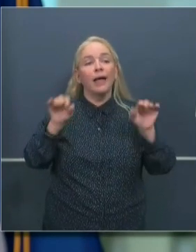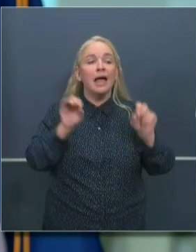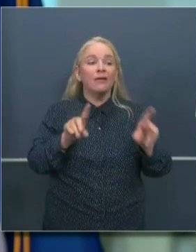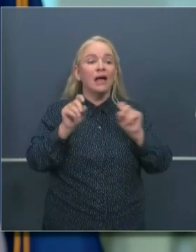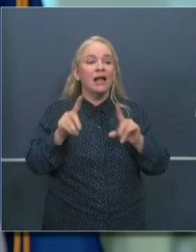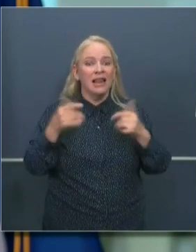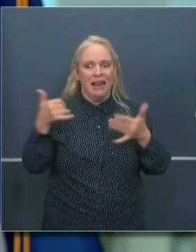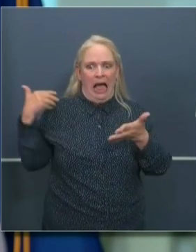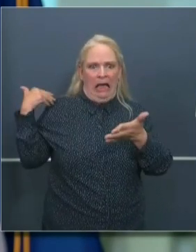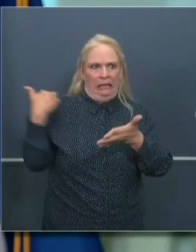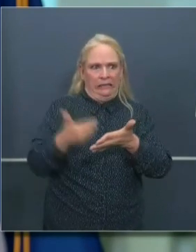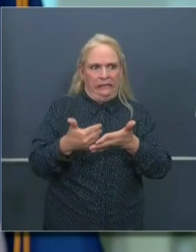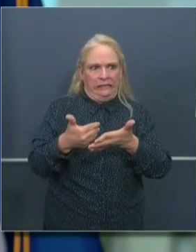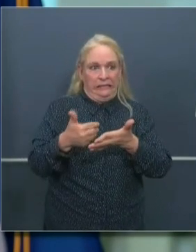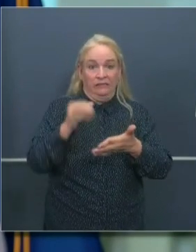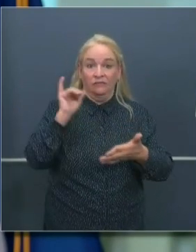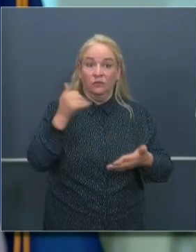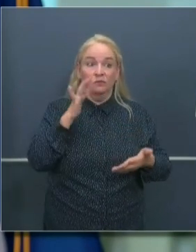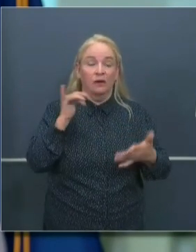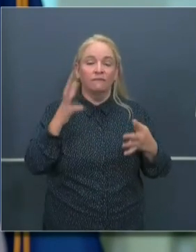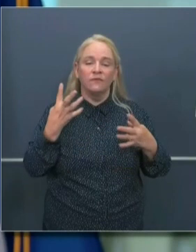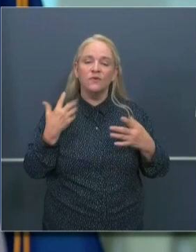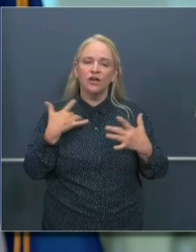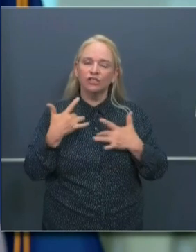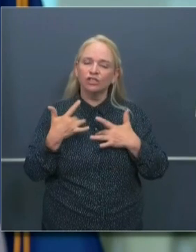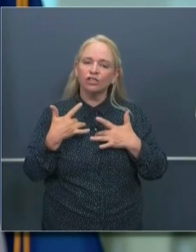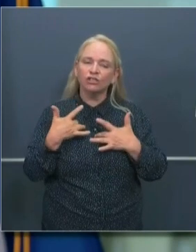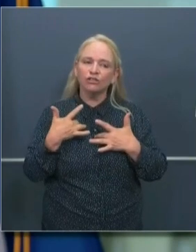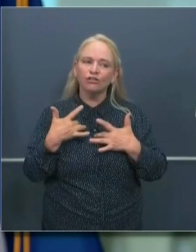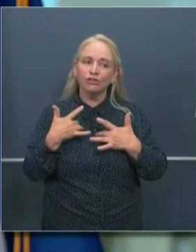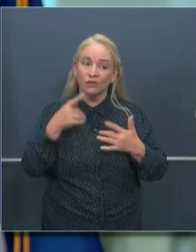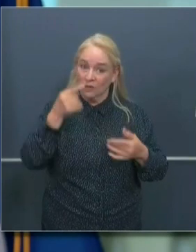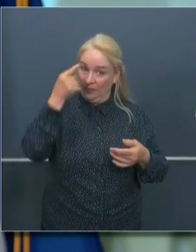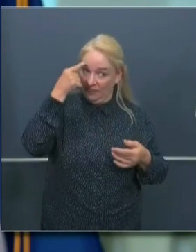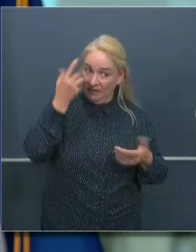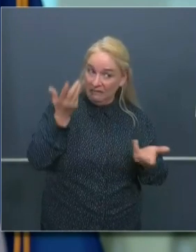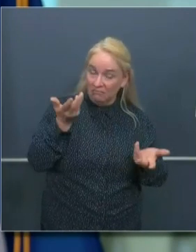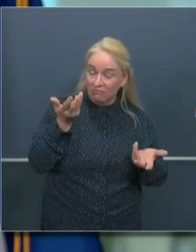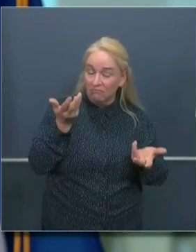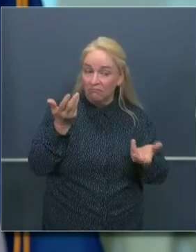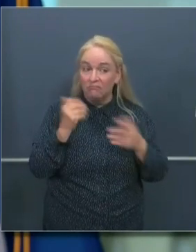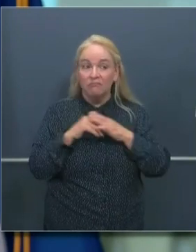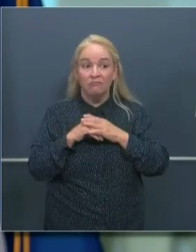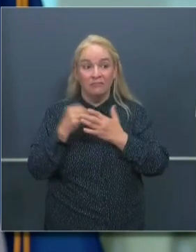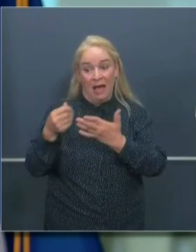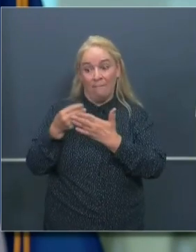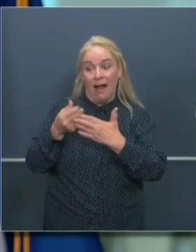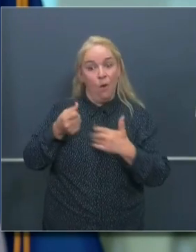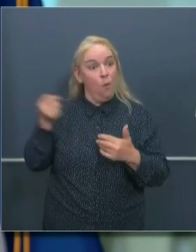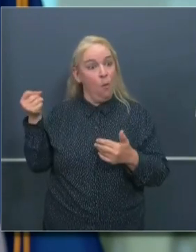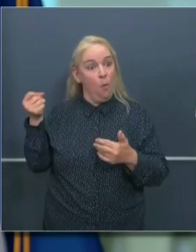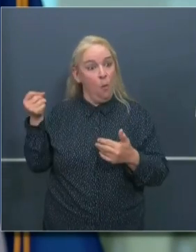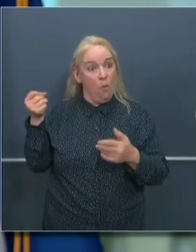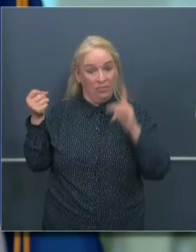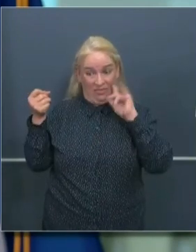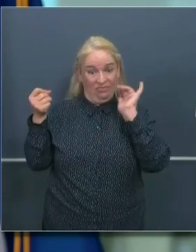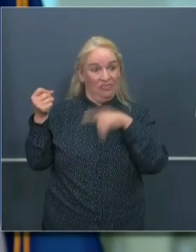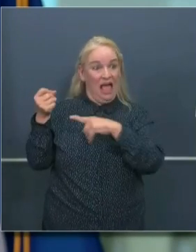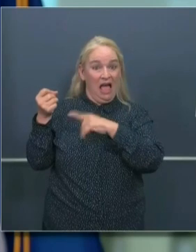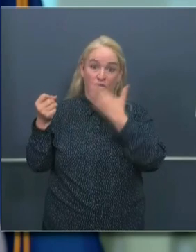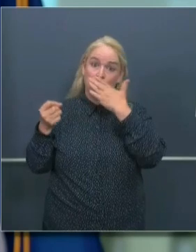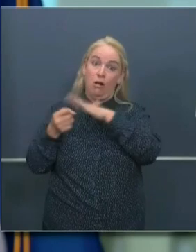weekend. And yeah, I mean, and whether or not you think that that fiscal contingency strategy will be enough for a county like ours that